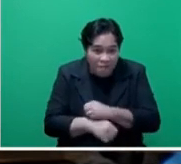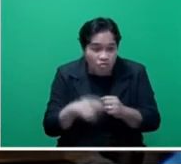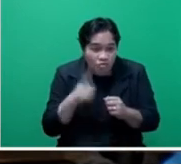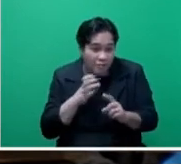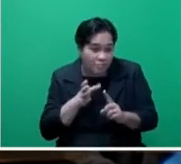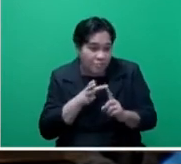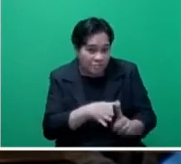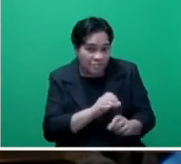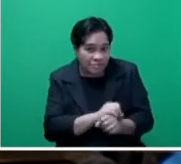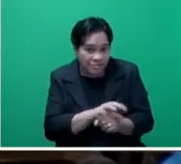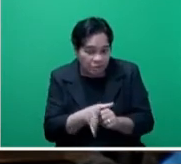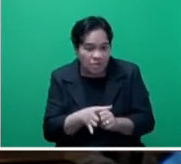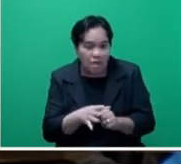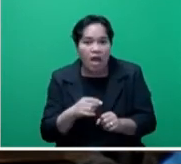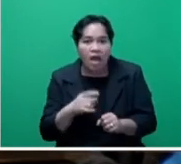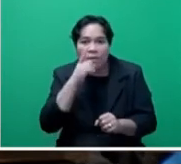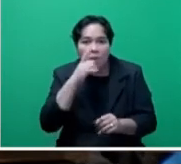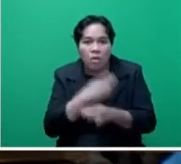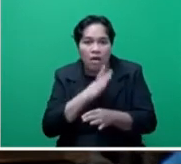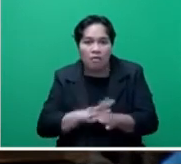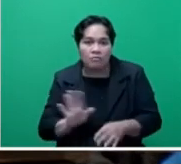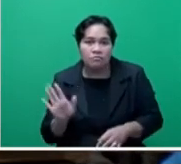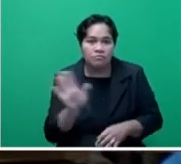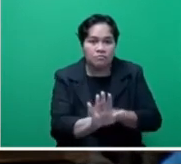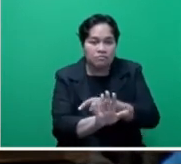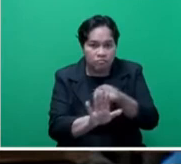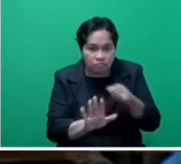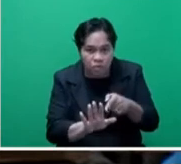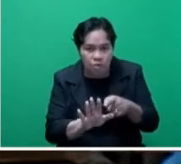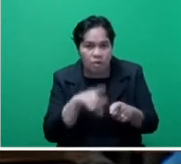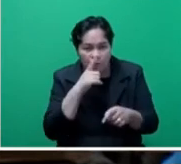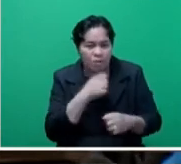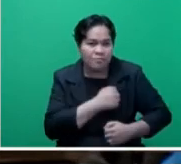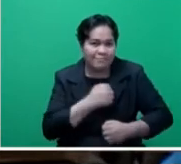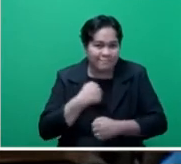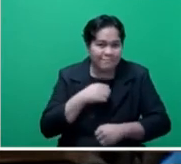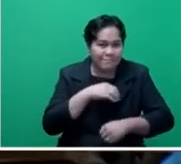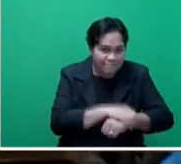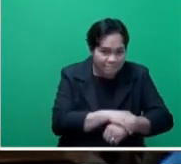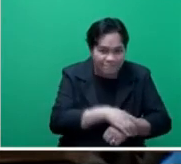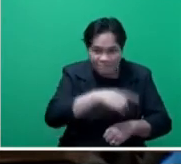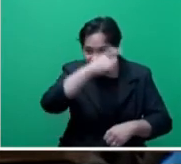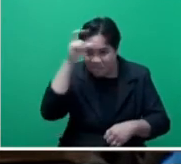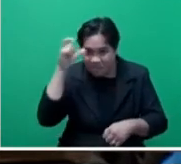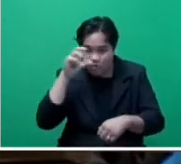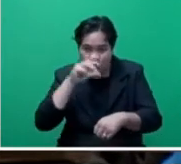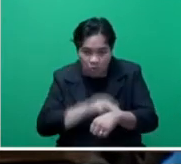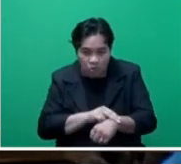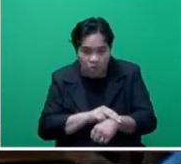COVID-19 were our frontline workers, our disciplined forces, our nurses, and our doctors.